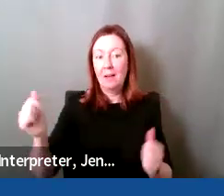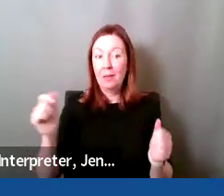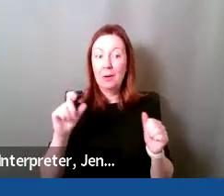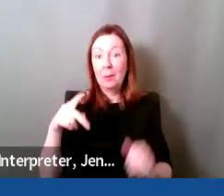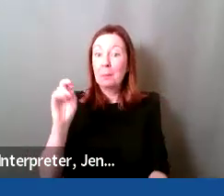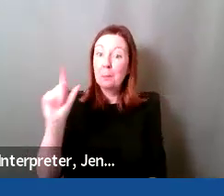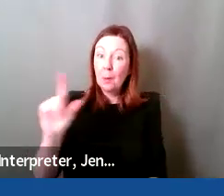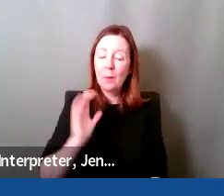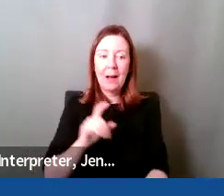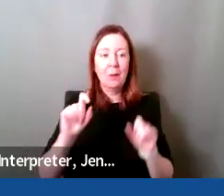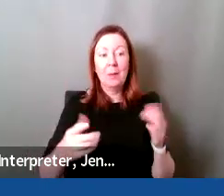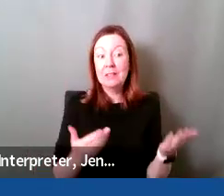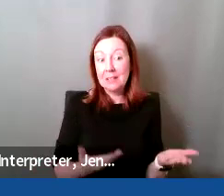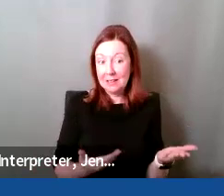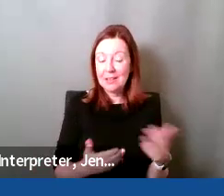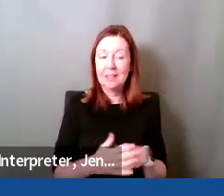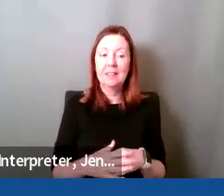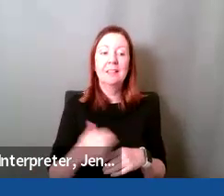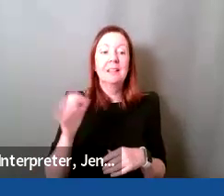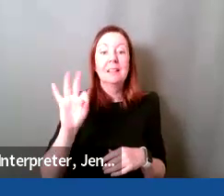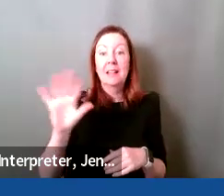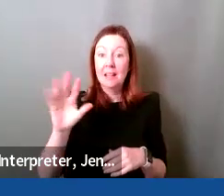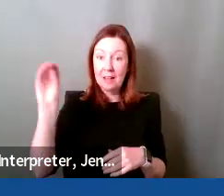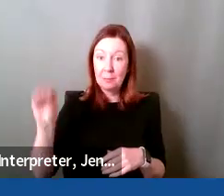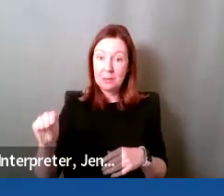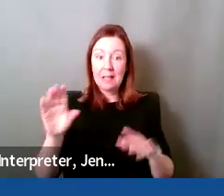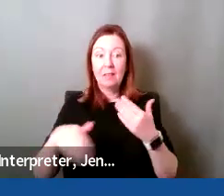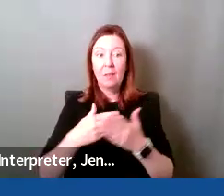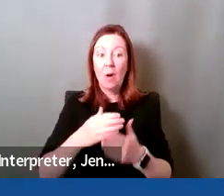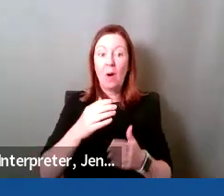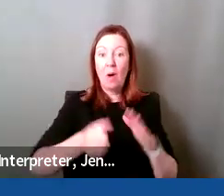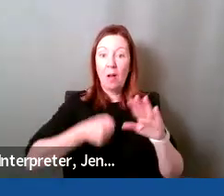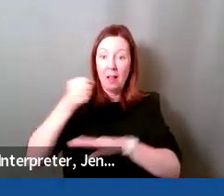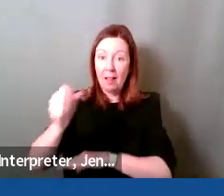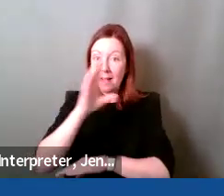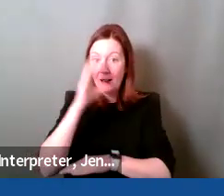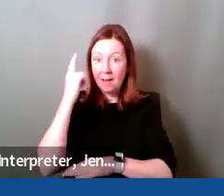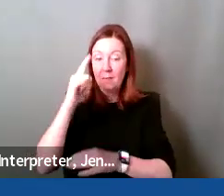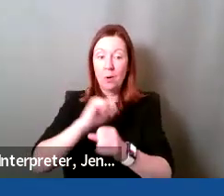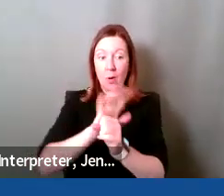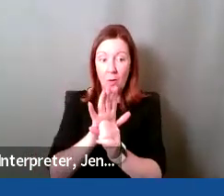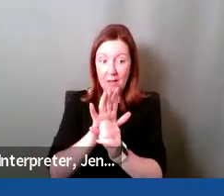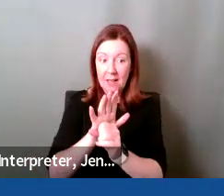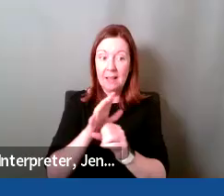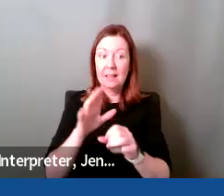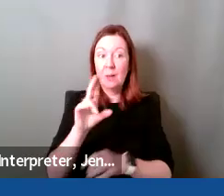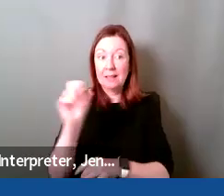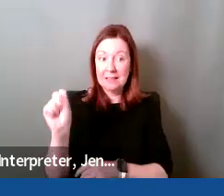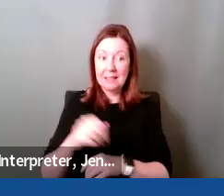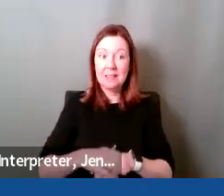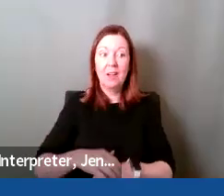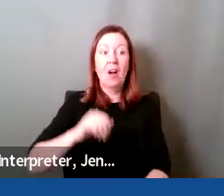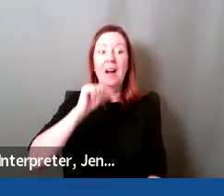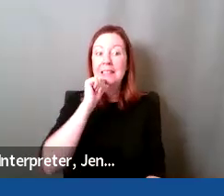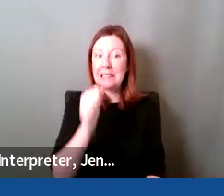poll. And our question here is 95% of all hospitalized for COVID-19 in the US